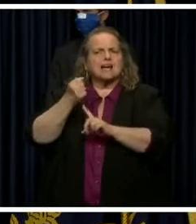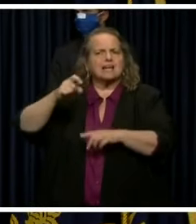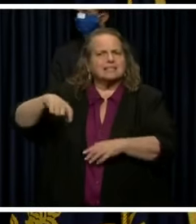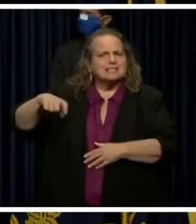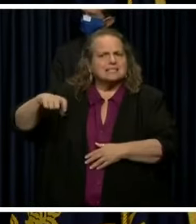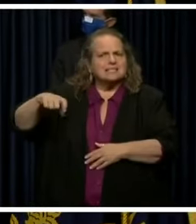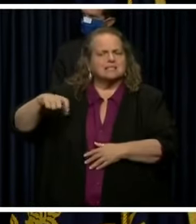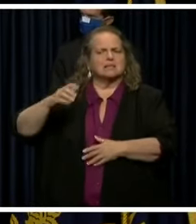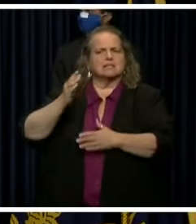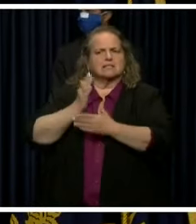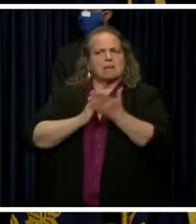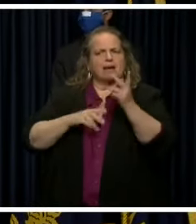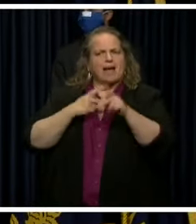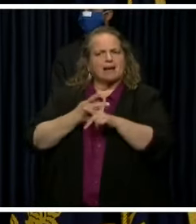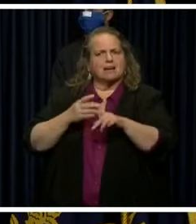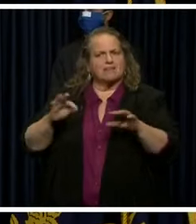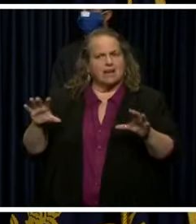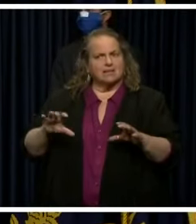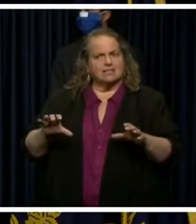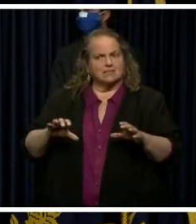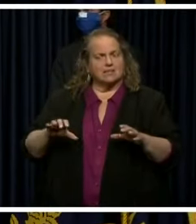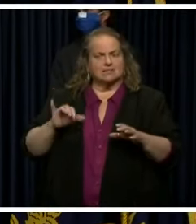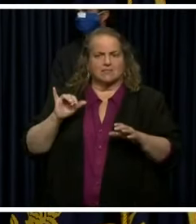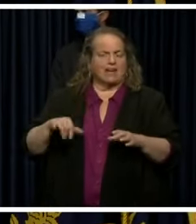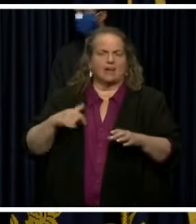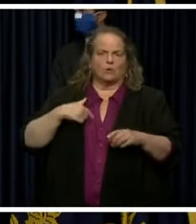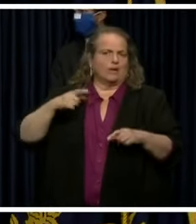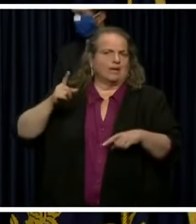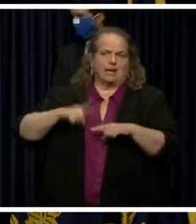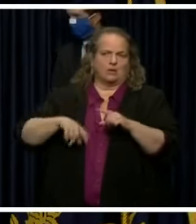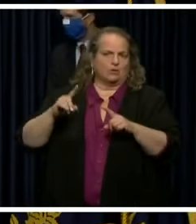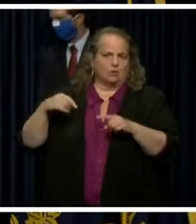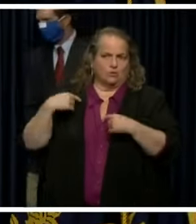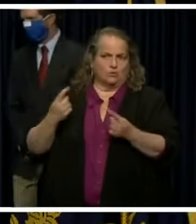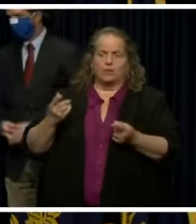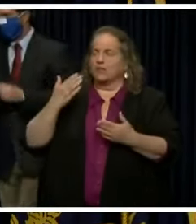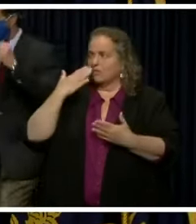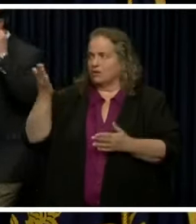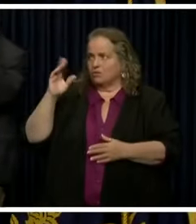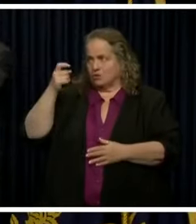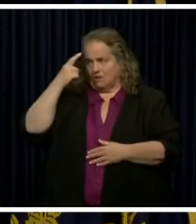of activities that have been off limits for a while. So thank you very much, Governor. Thank you.